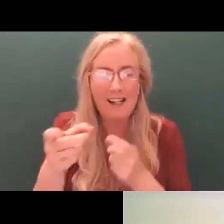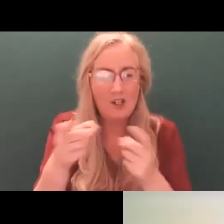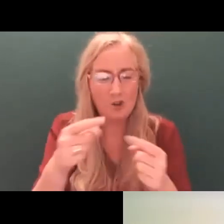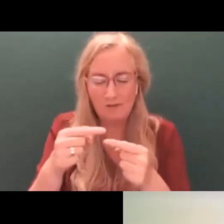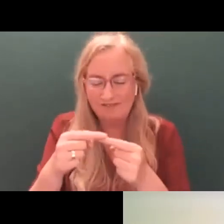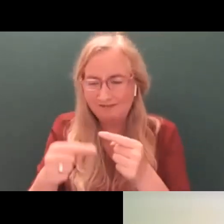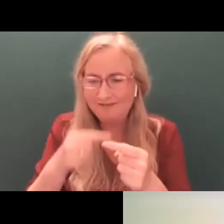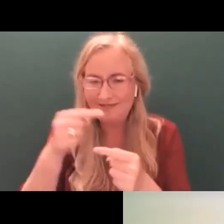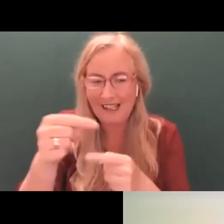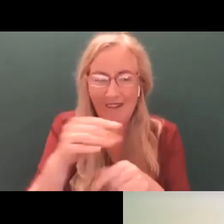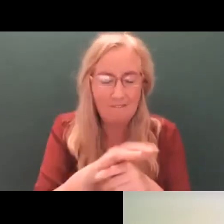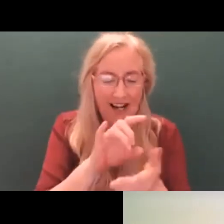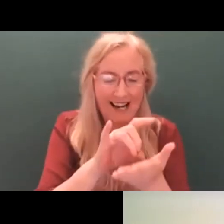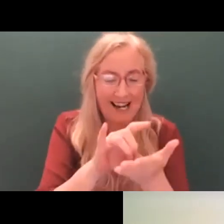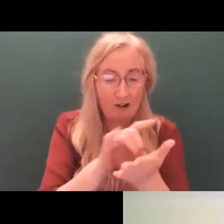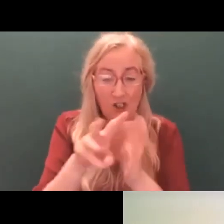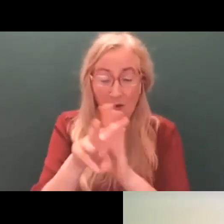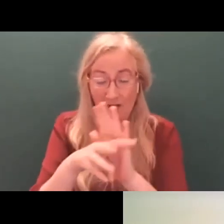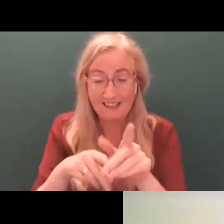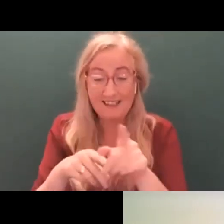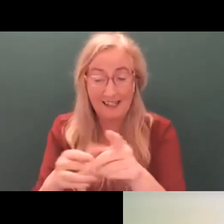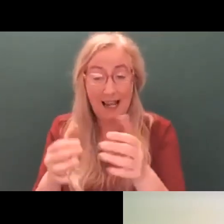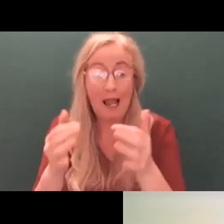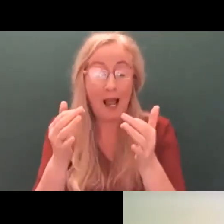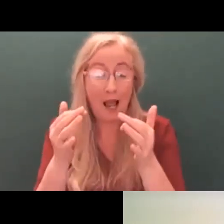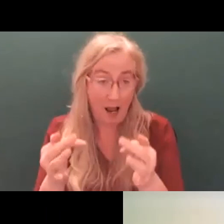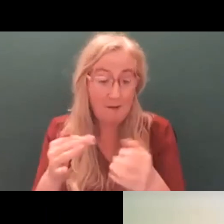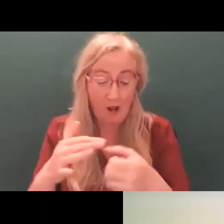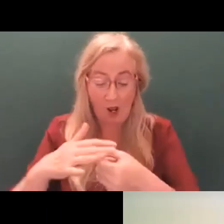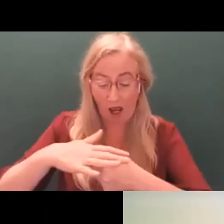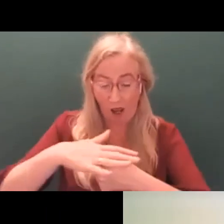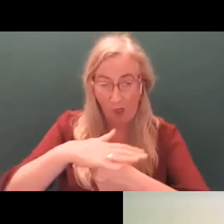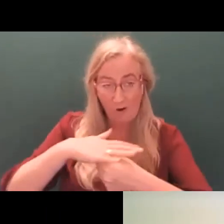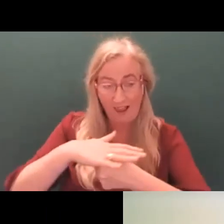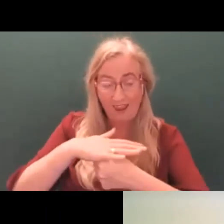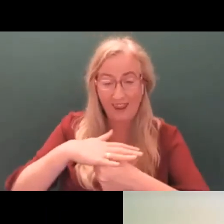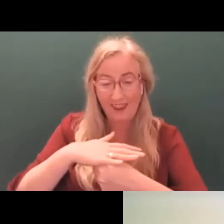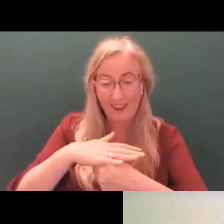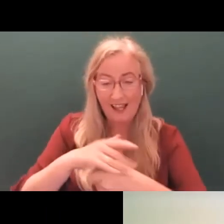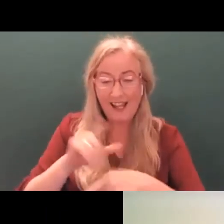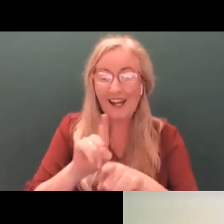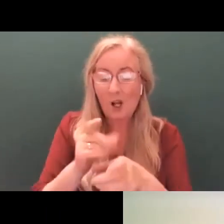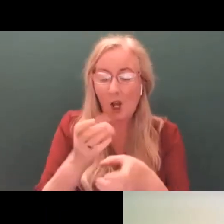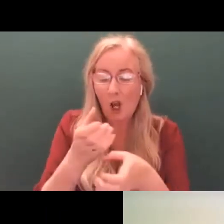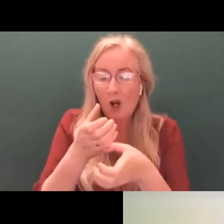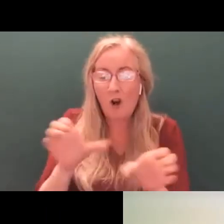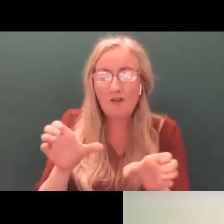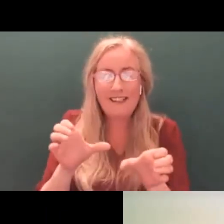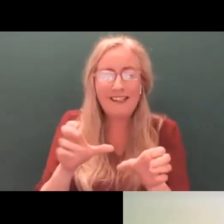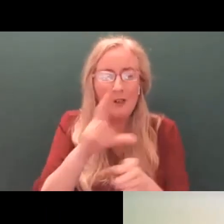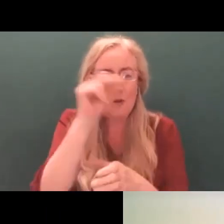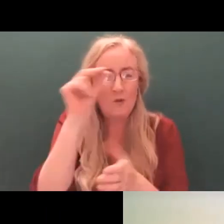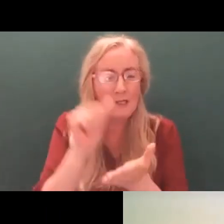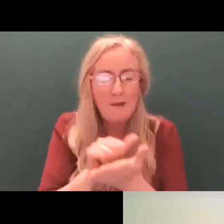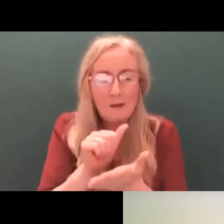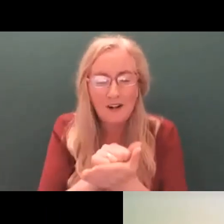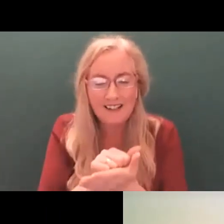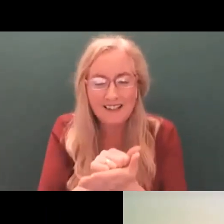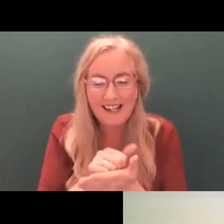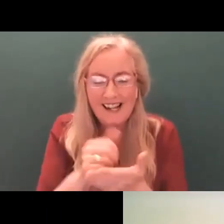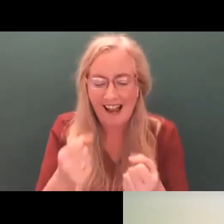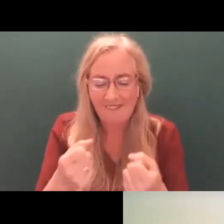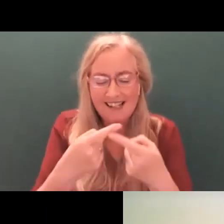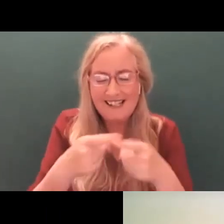Heritage Week. Yeah, absolutely. Cool. And if you embed it very much in the local place, particularly for the rural newspapers, and they do have local, you know, they cover different